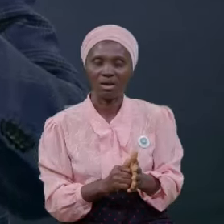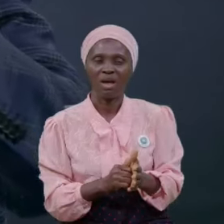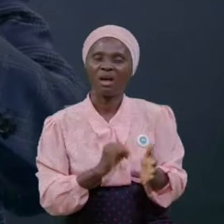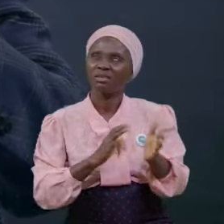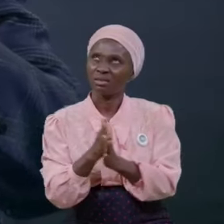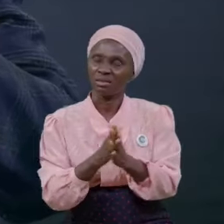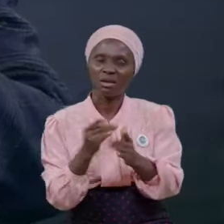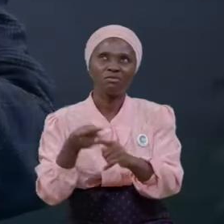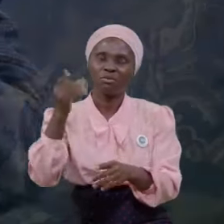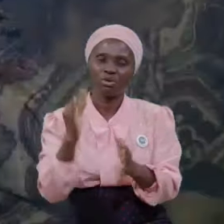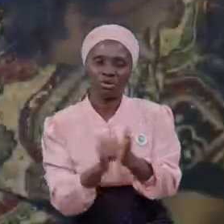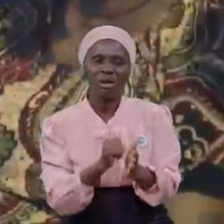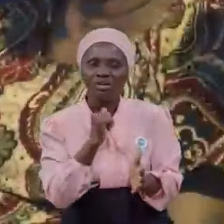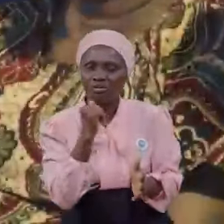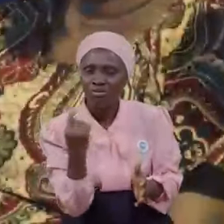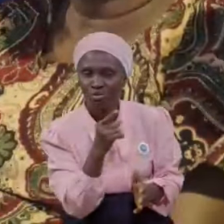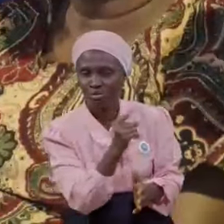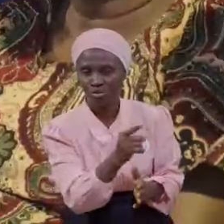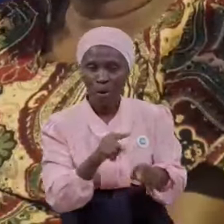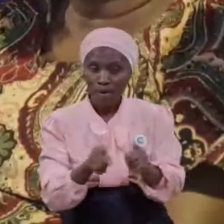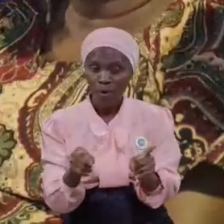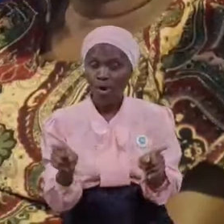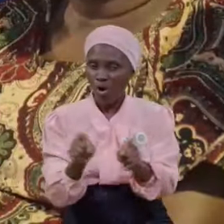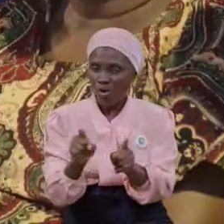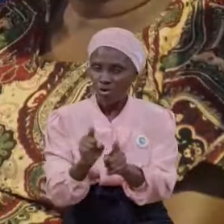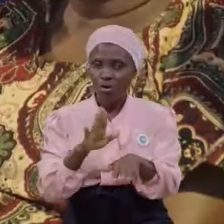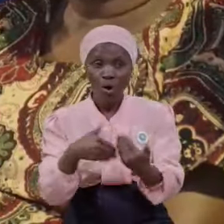all that hear me